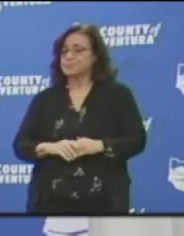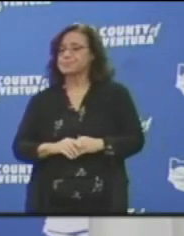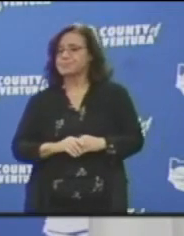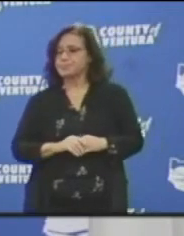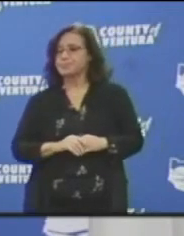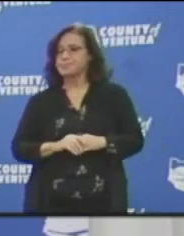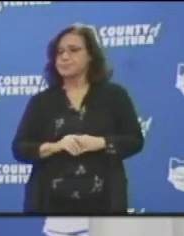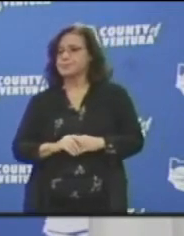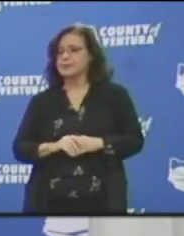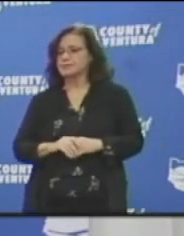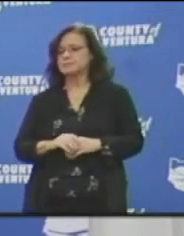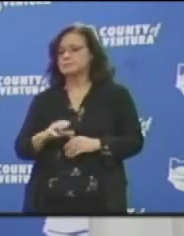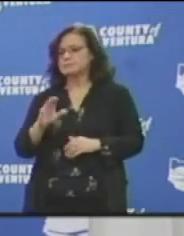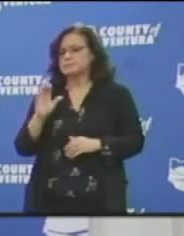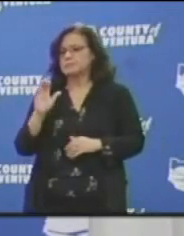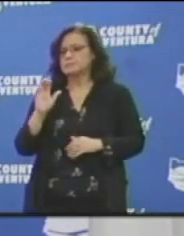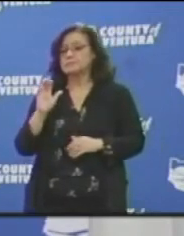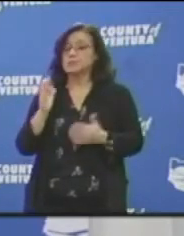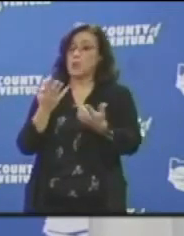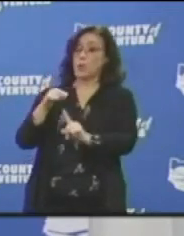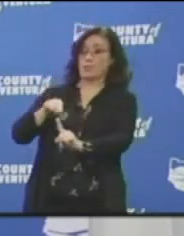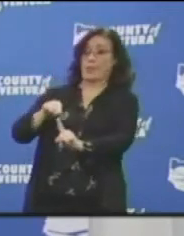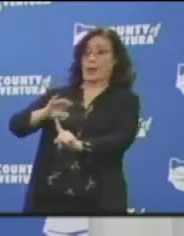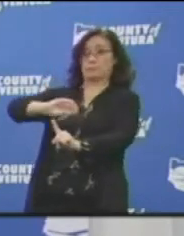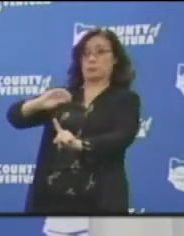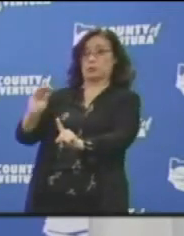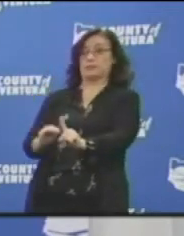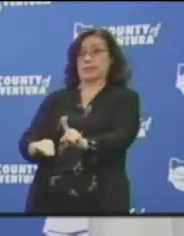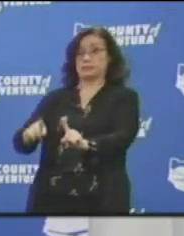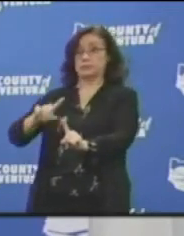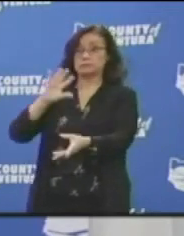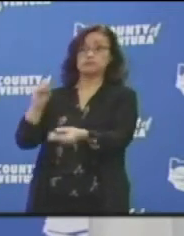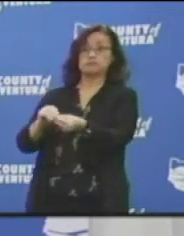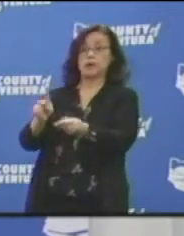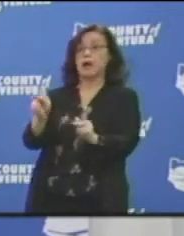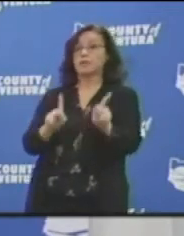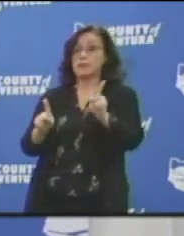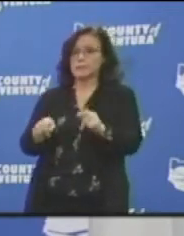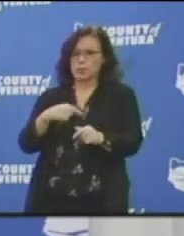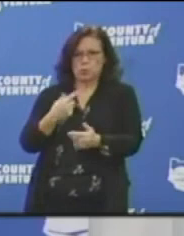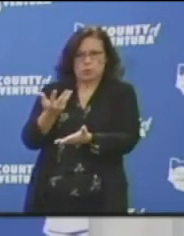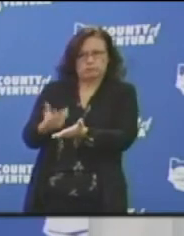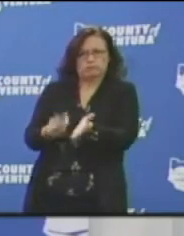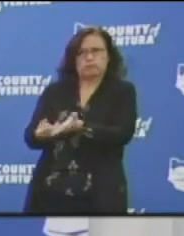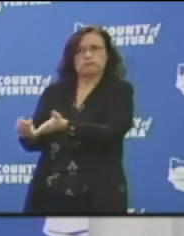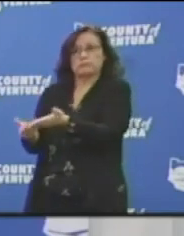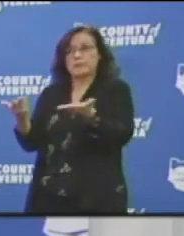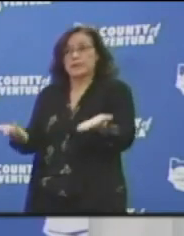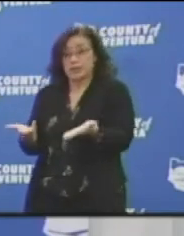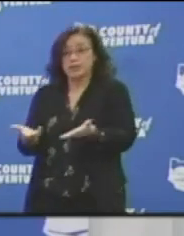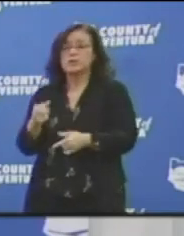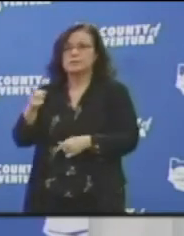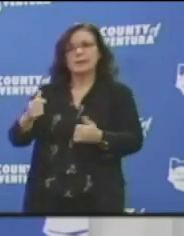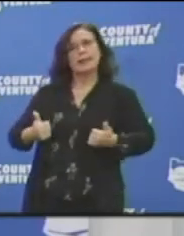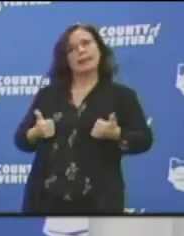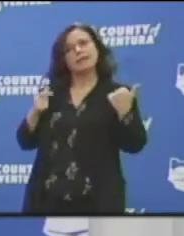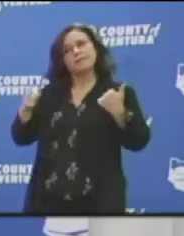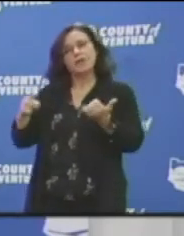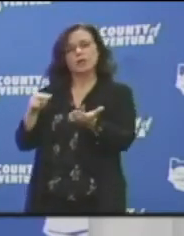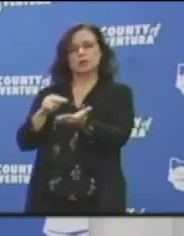it's not the case fatality. The percentage of people who were dying in this county who were from long-term care facilities was